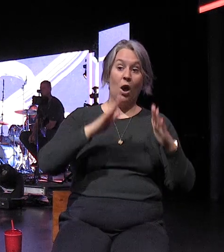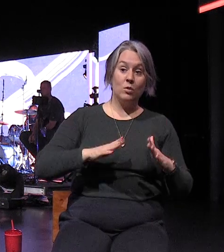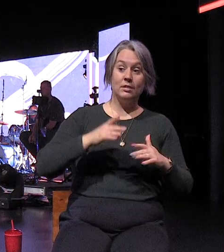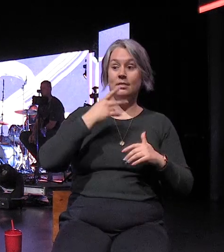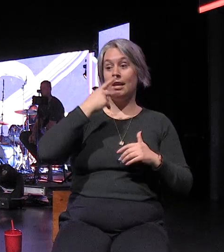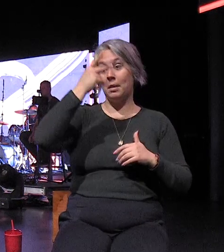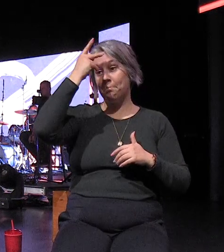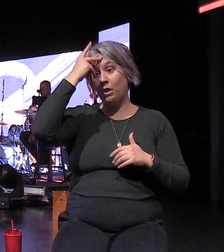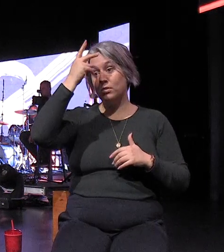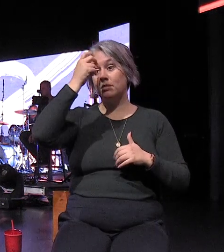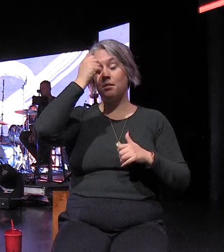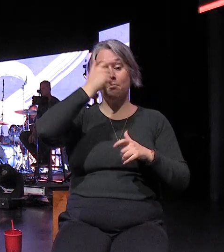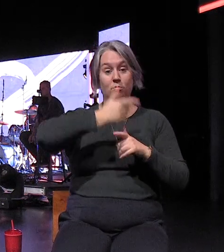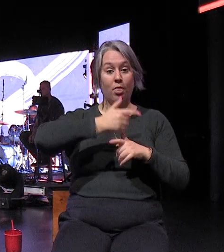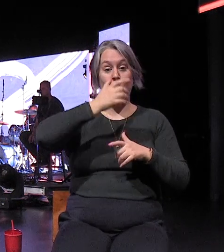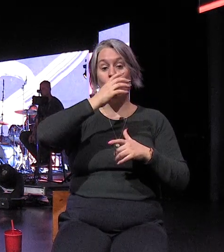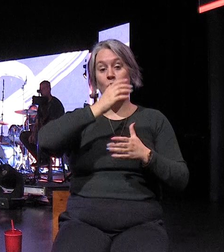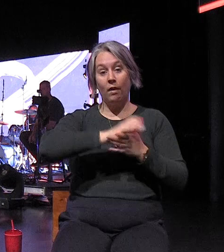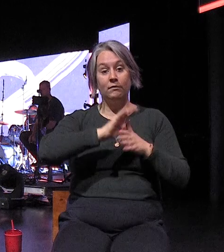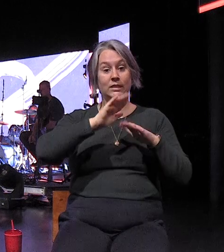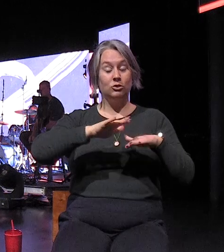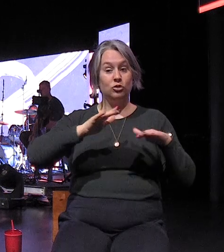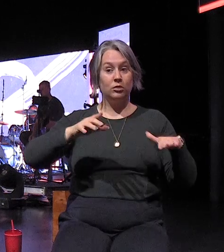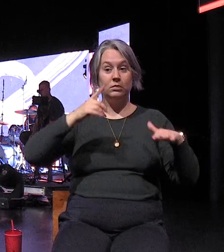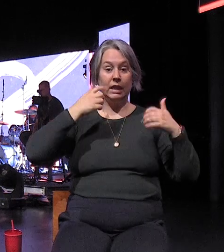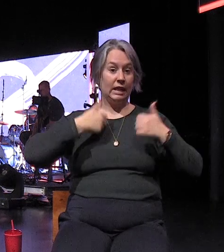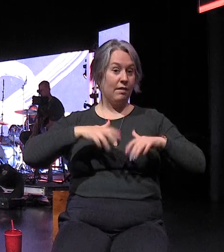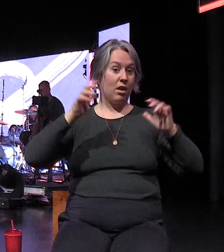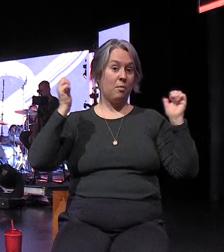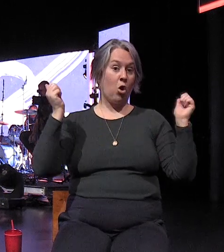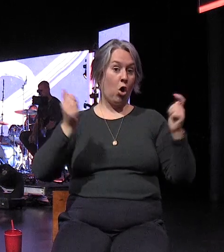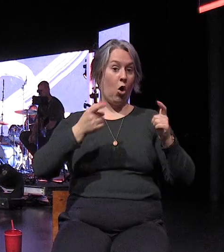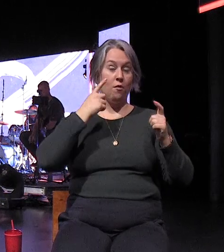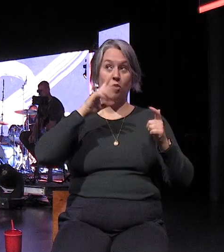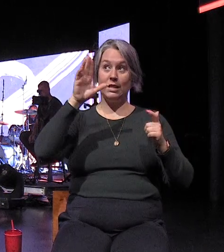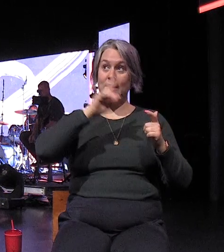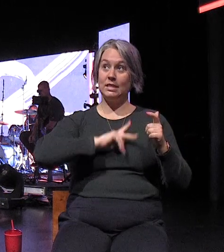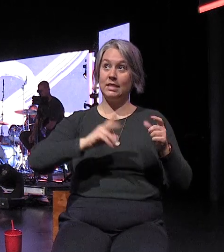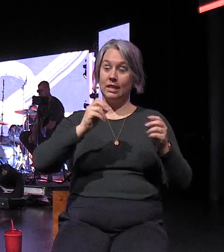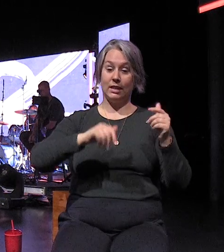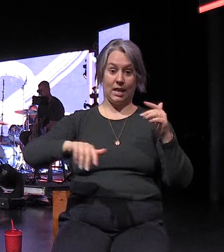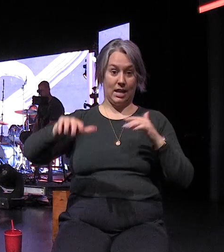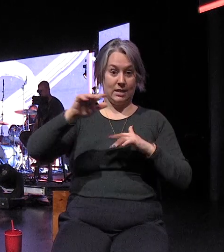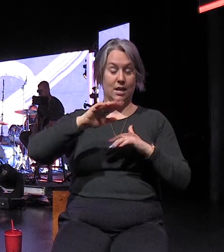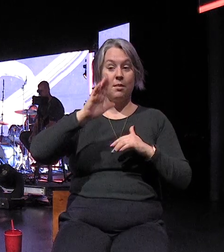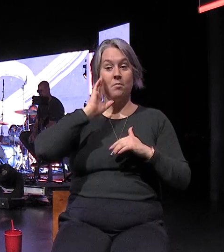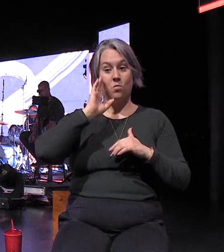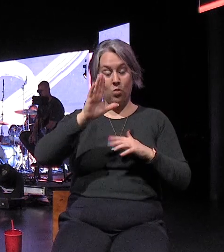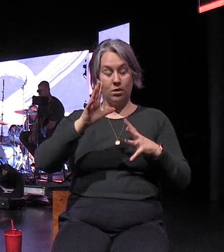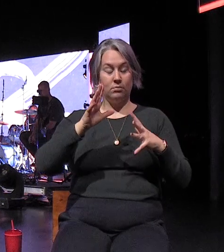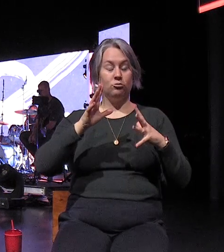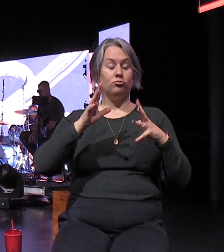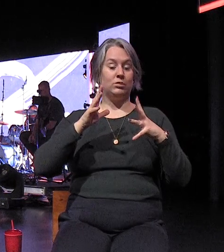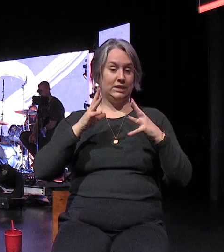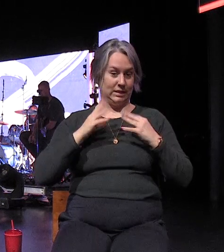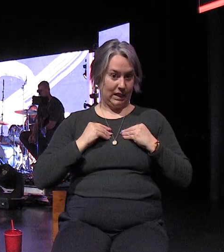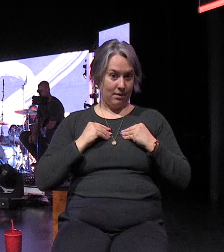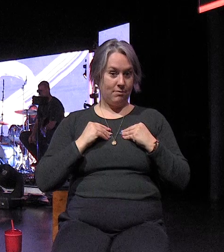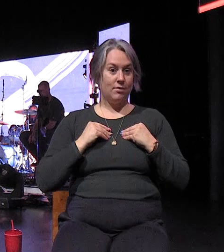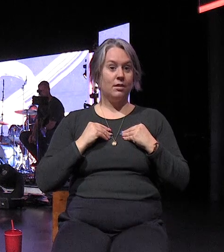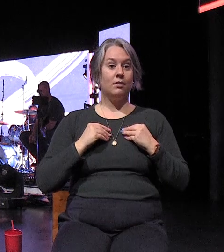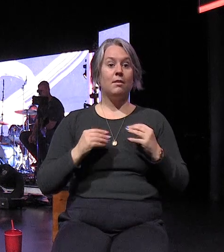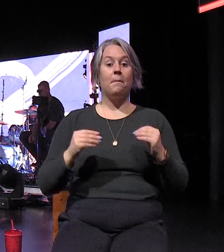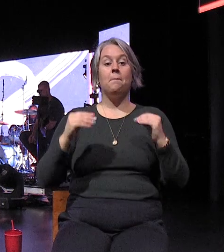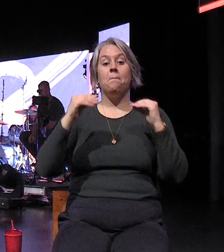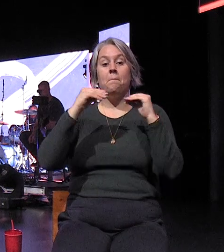or brothers or wife or children for the sake of the kingdom of God who shall not receive many times more in this present